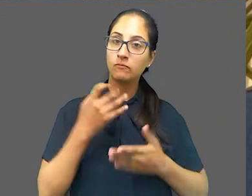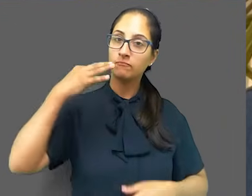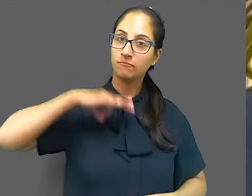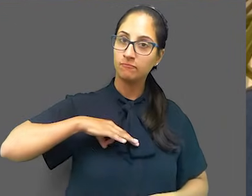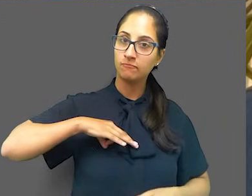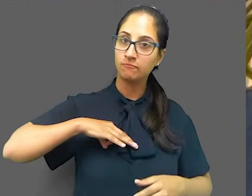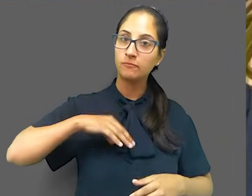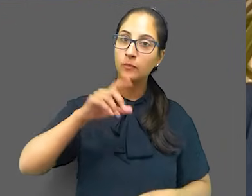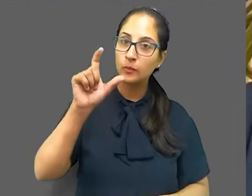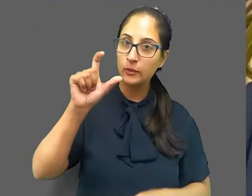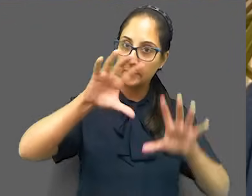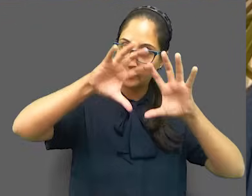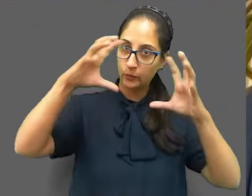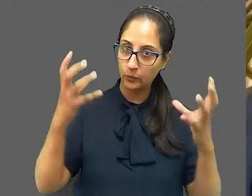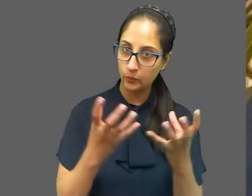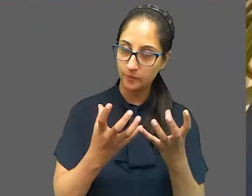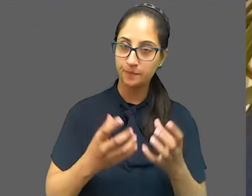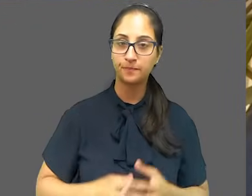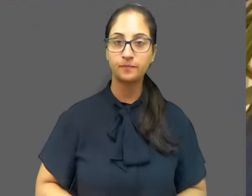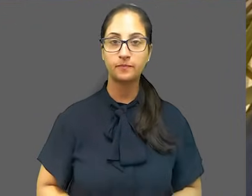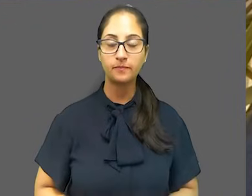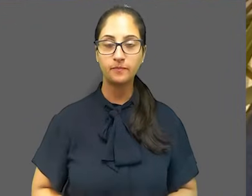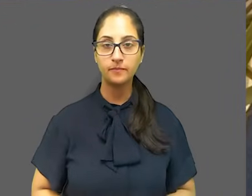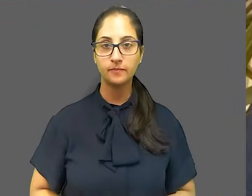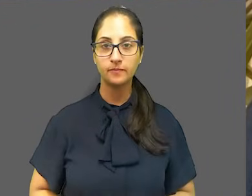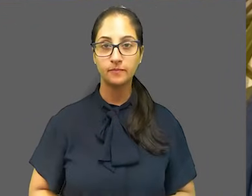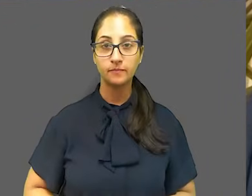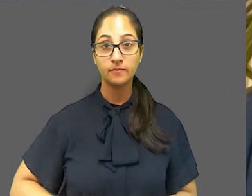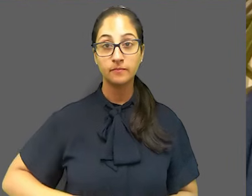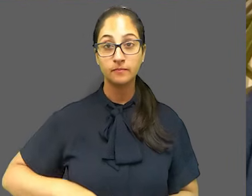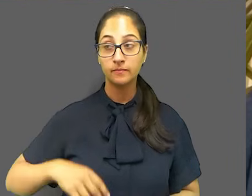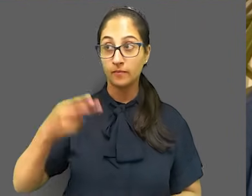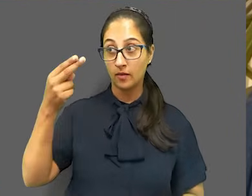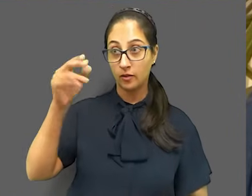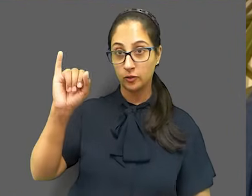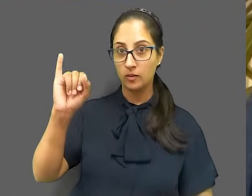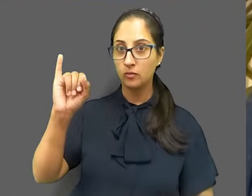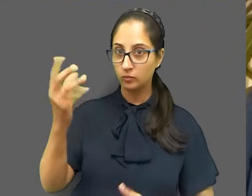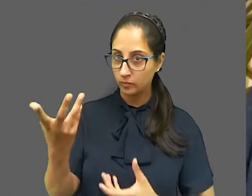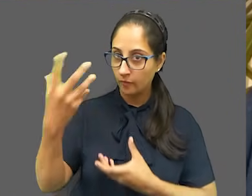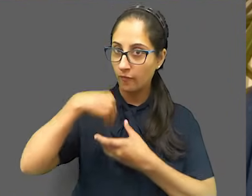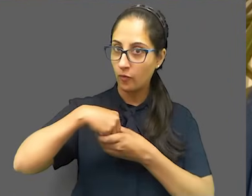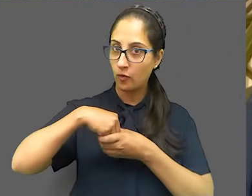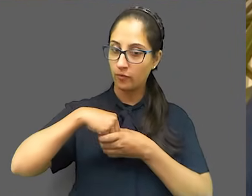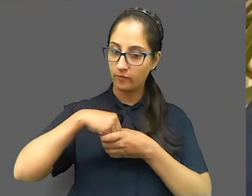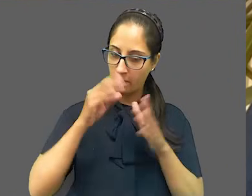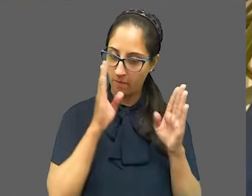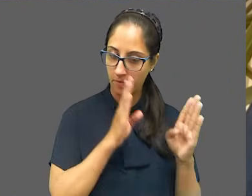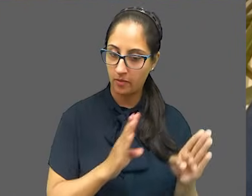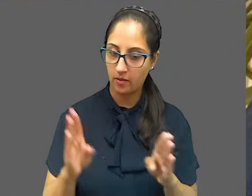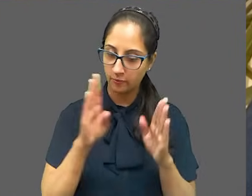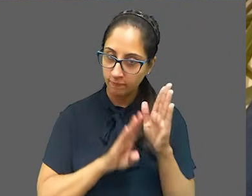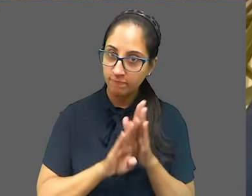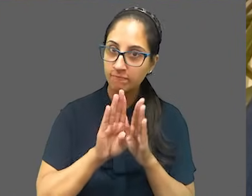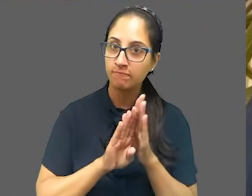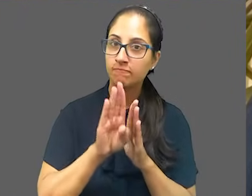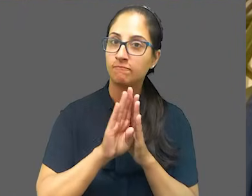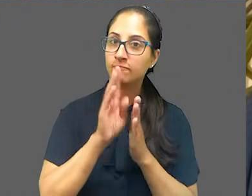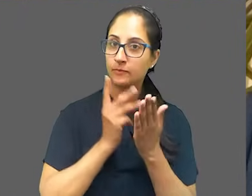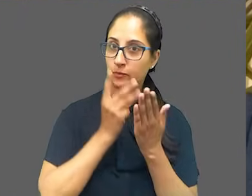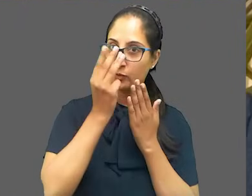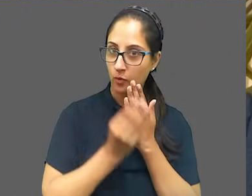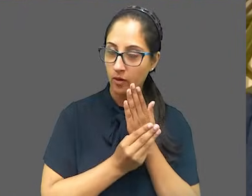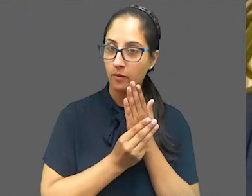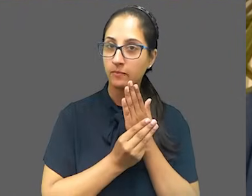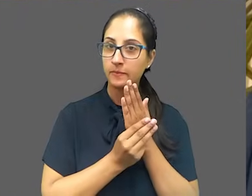ummah should be. He was very keen to see the details of the program,